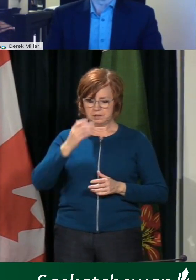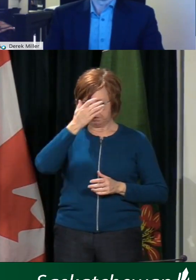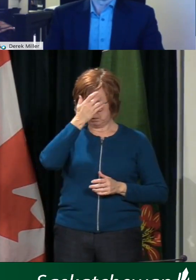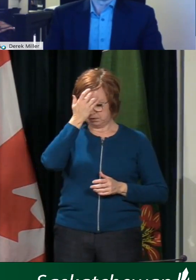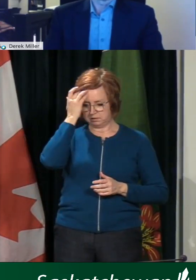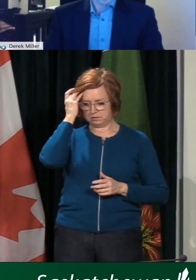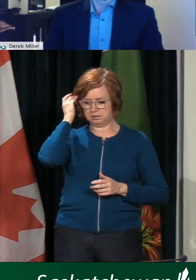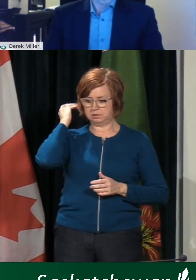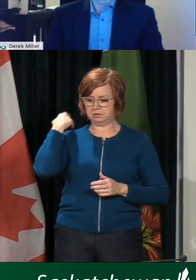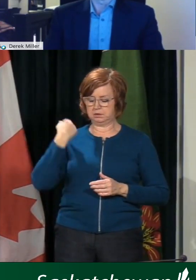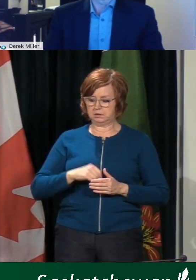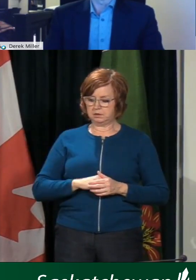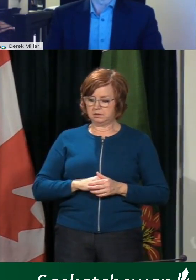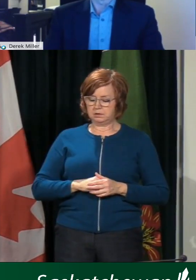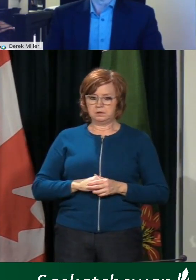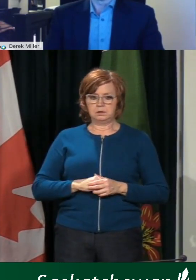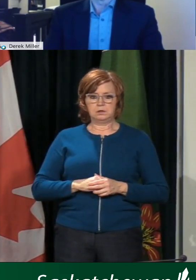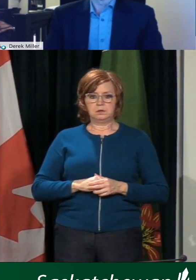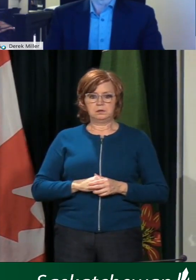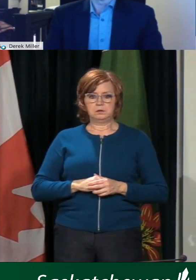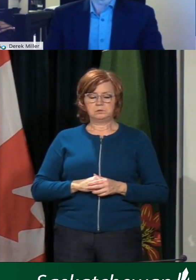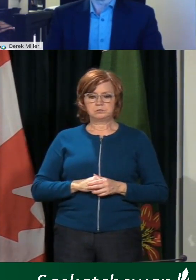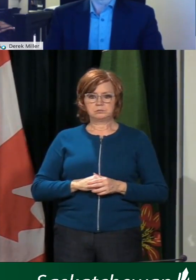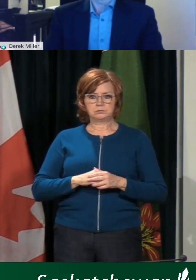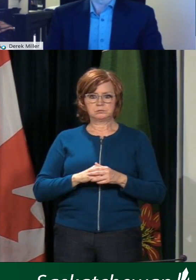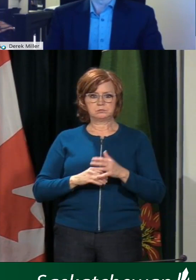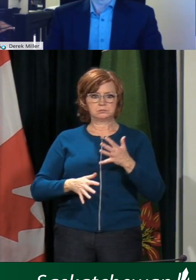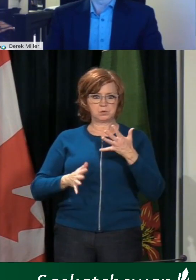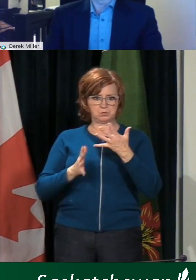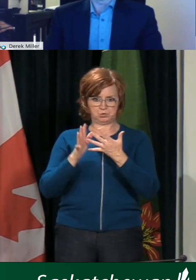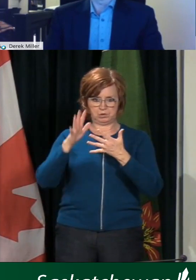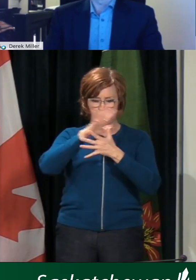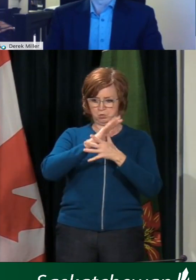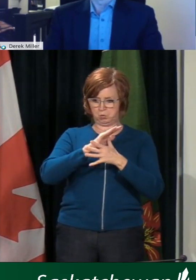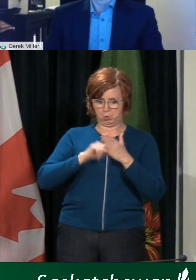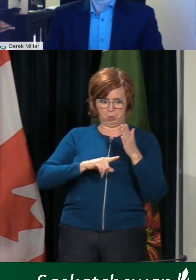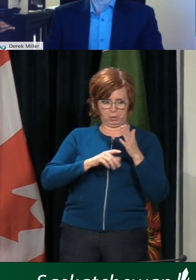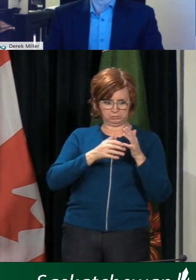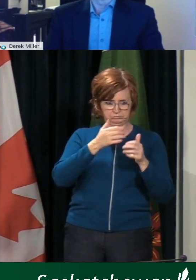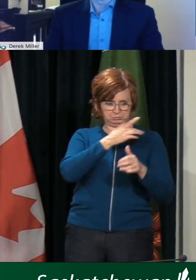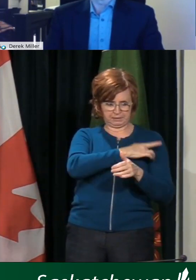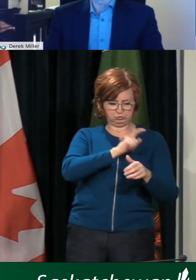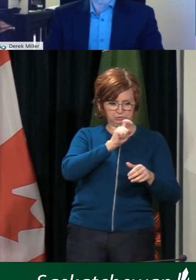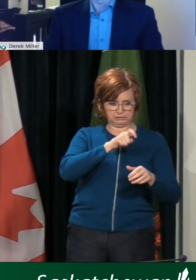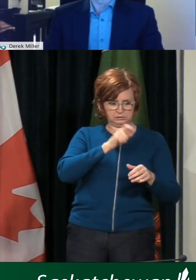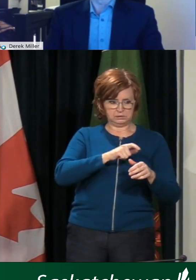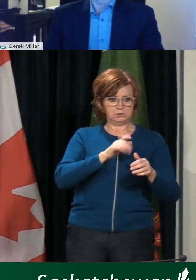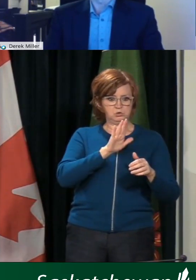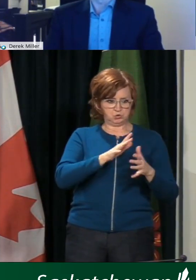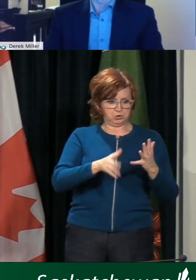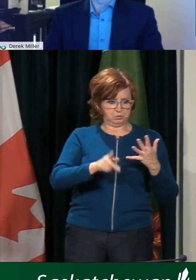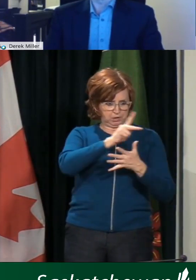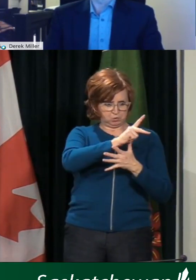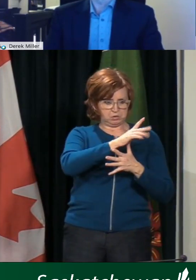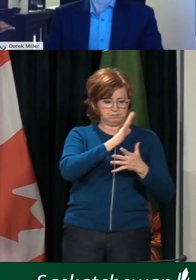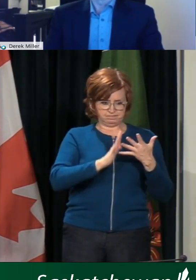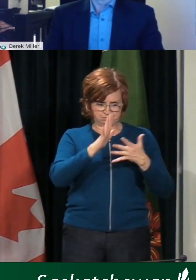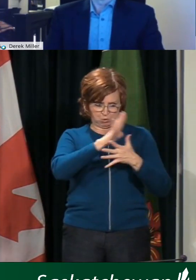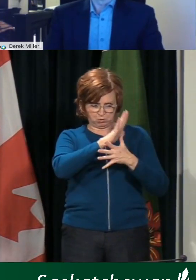including prioritization of the highest patient needs, looking at the risk of transmission of the